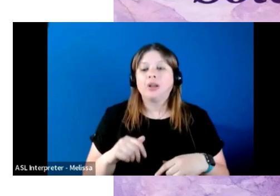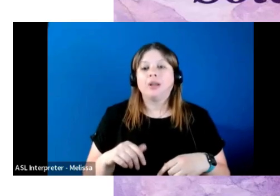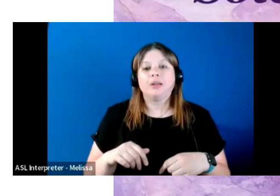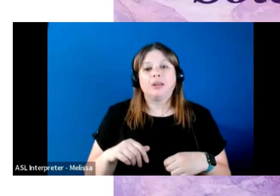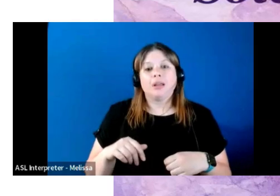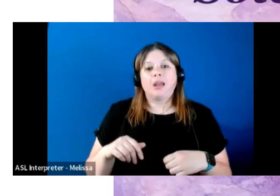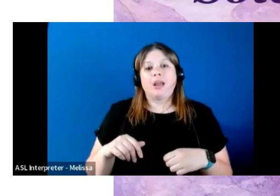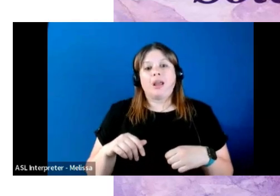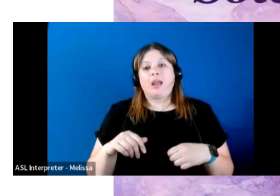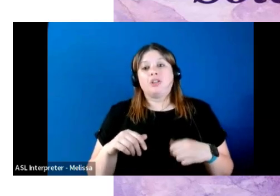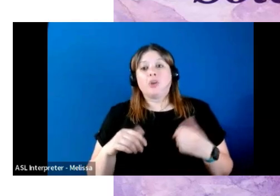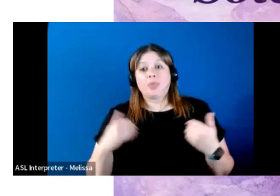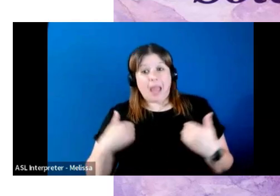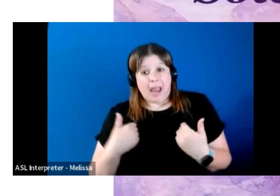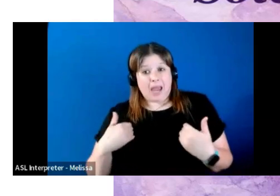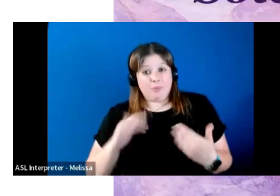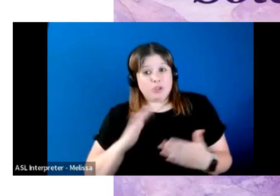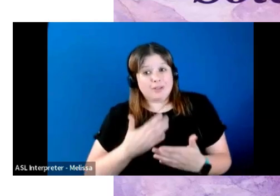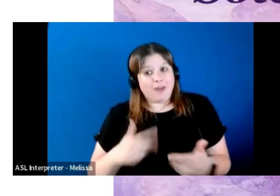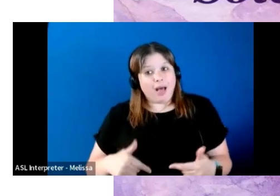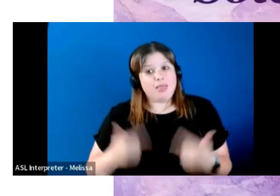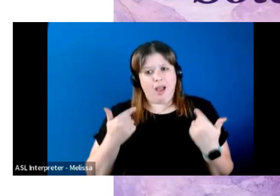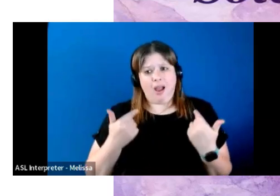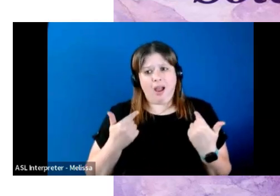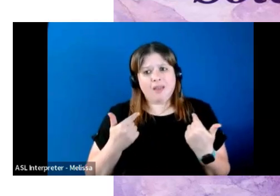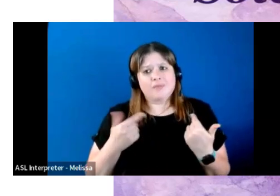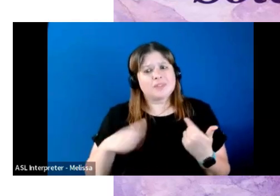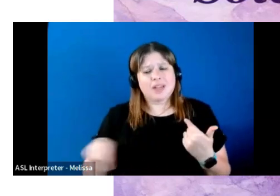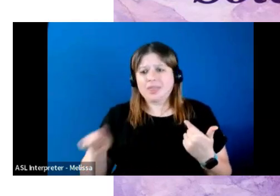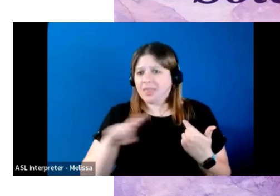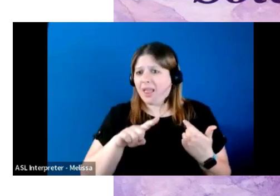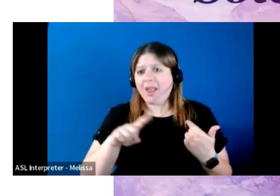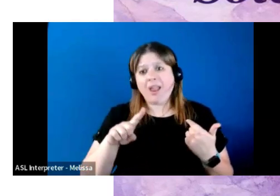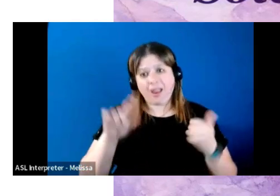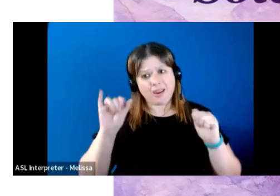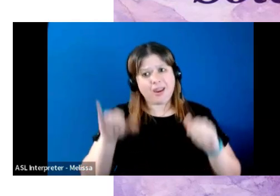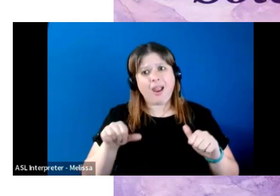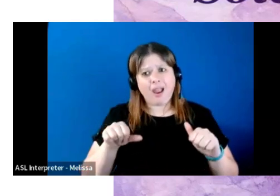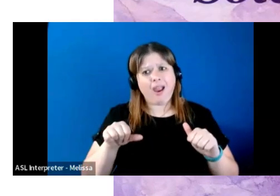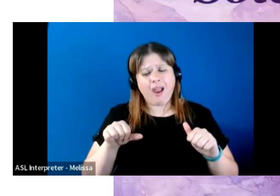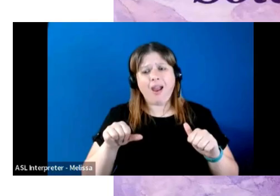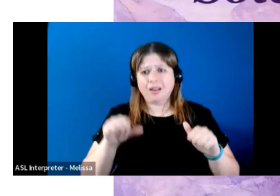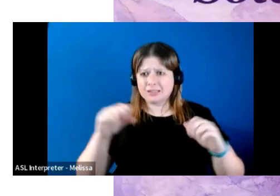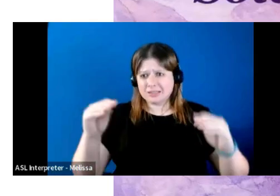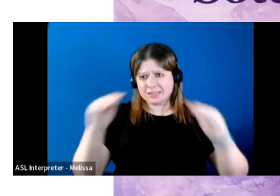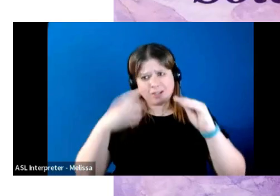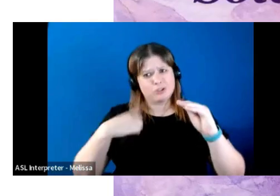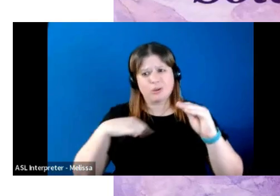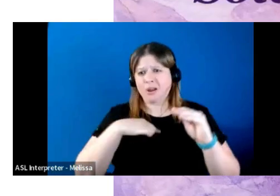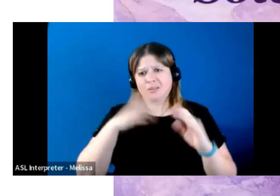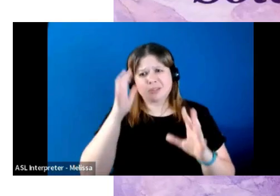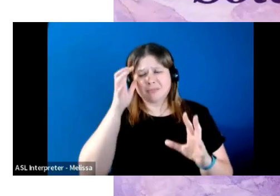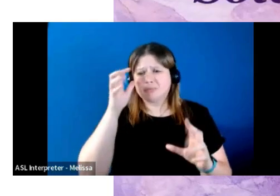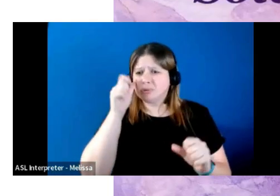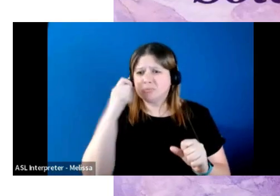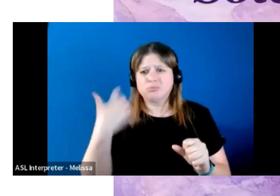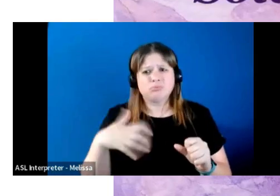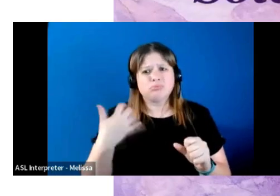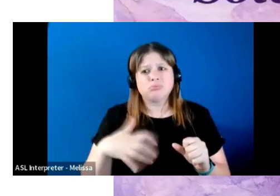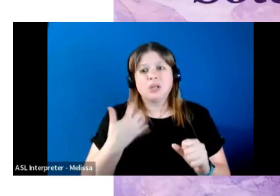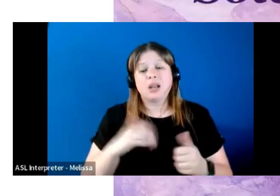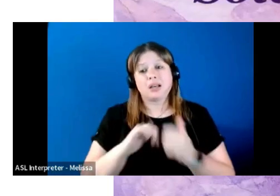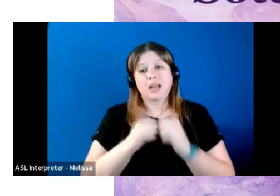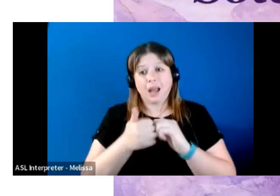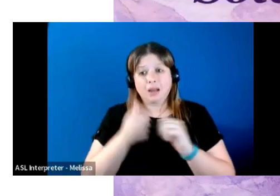The animals in our lives can be incredible teachers with regard to how to listen to the body's